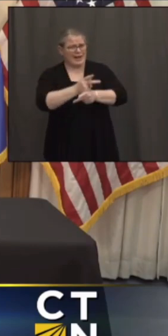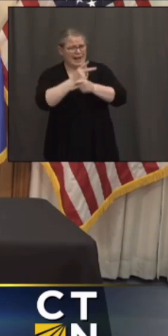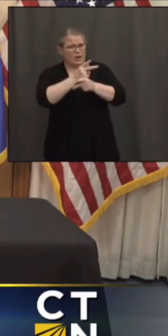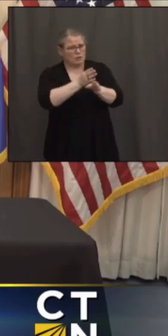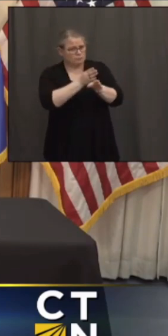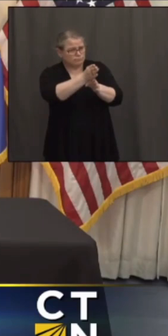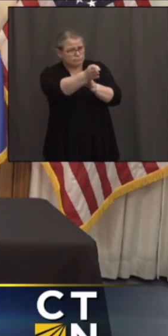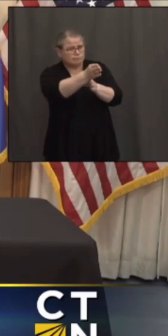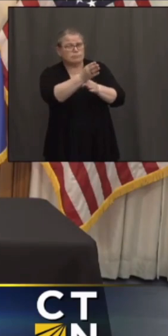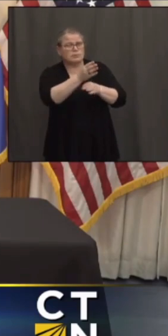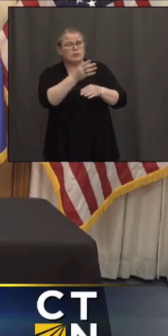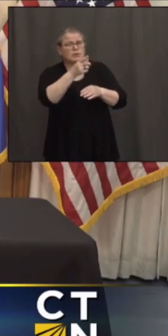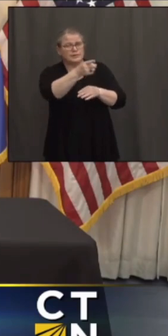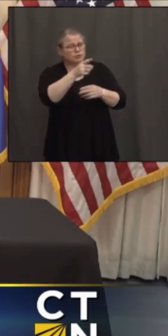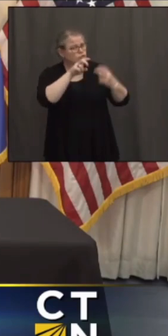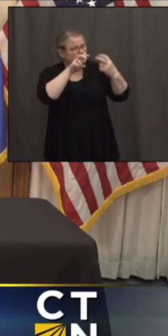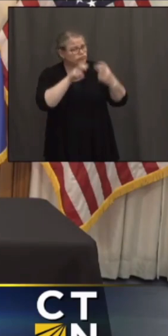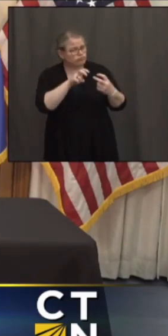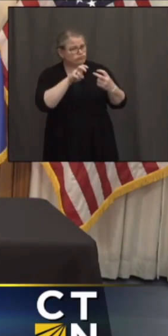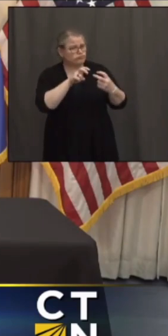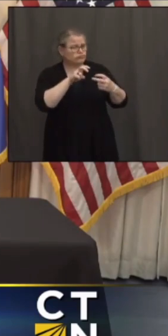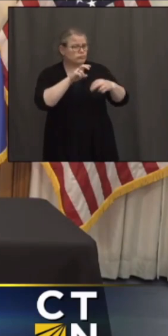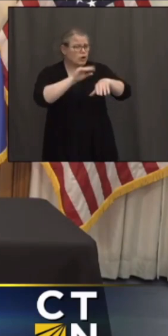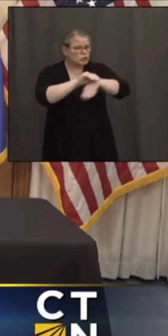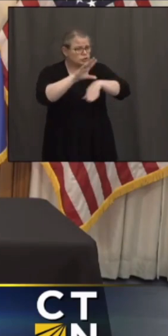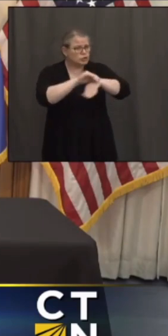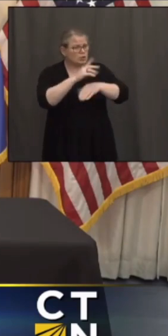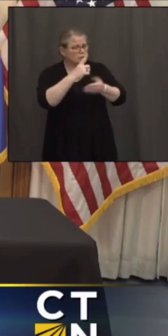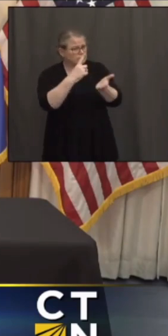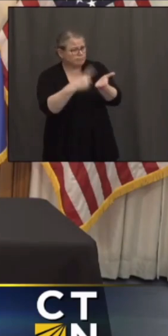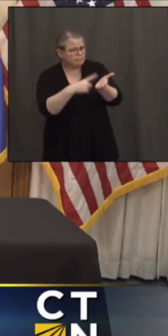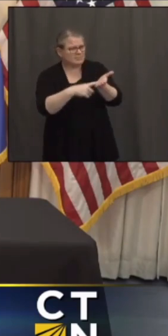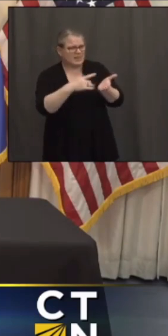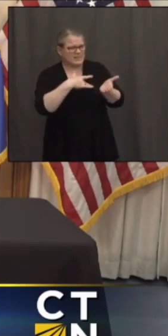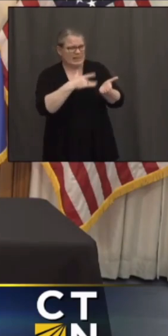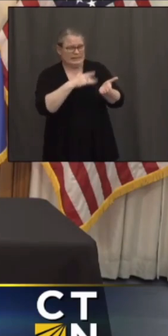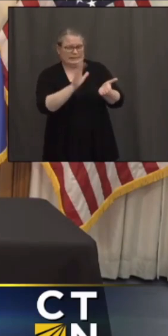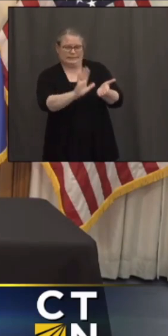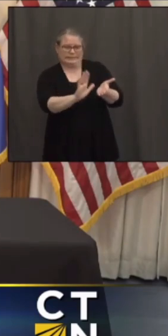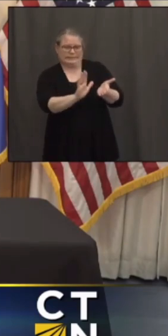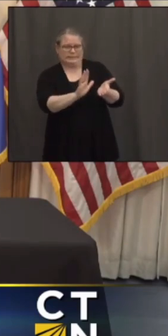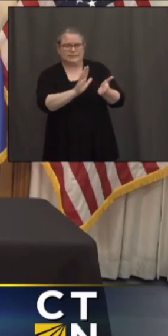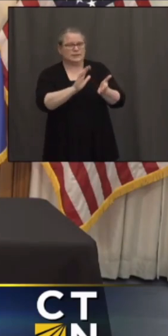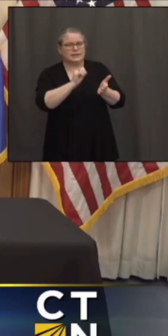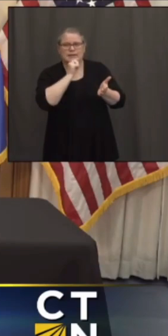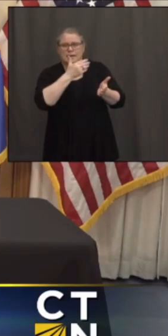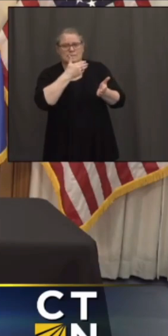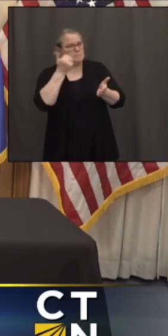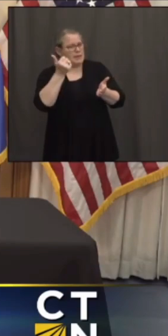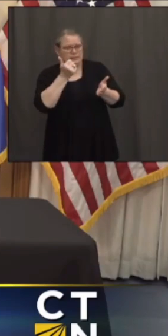was ill-advised to go to this full extent of essentially ending the emergency on